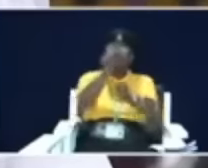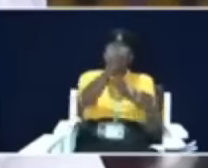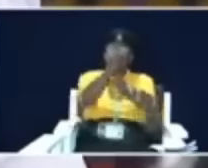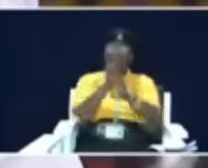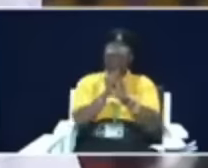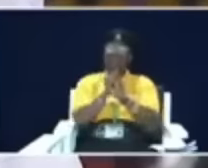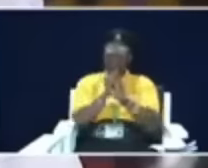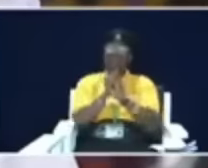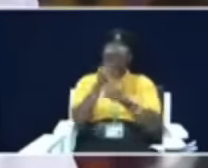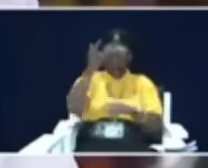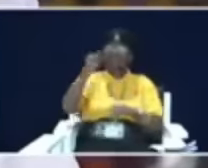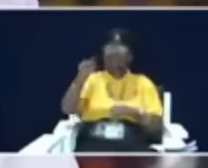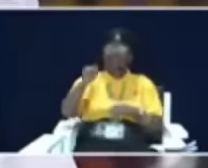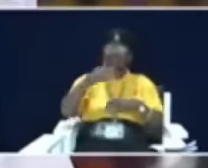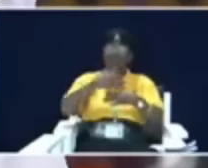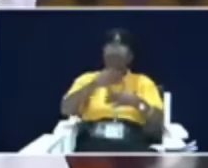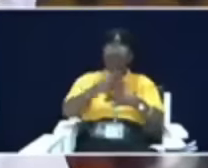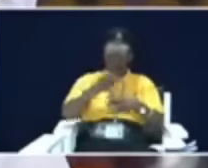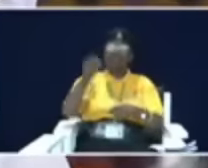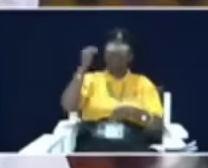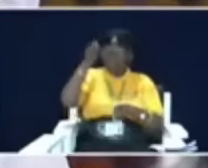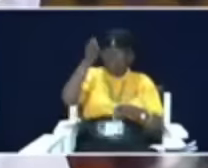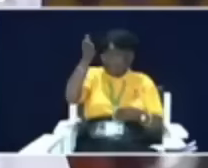The walls have been there before you were born.